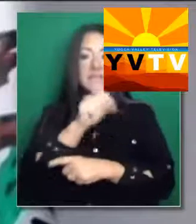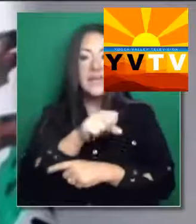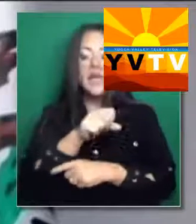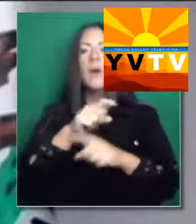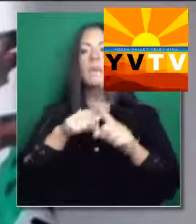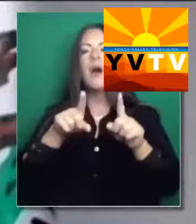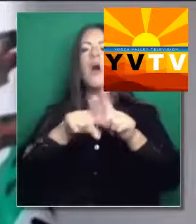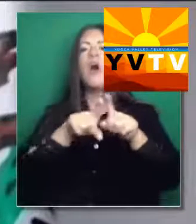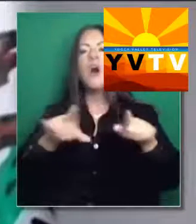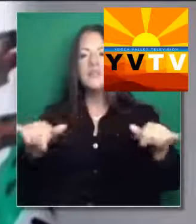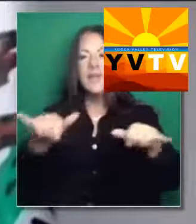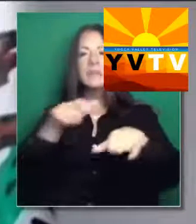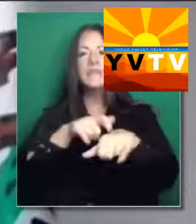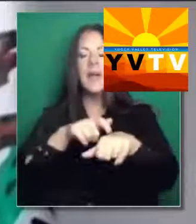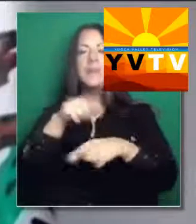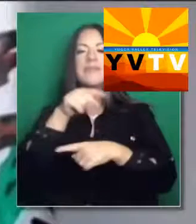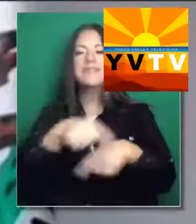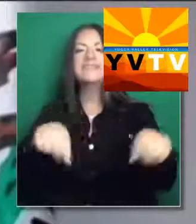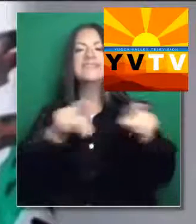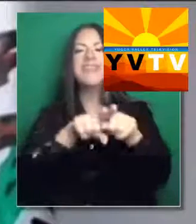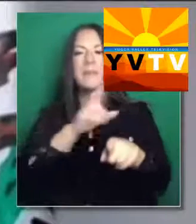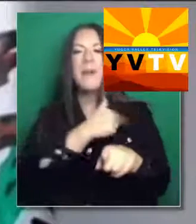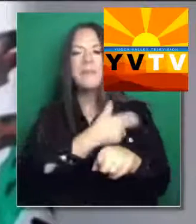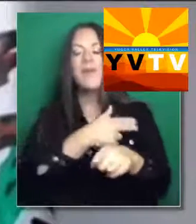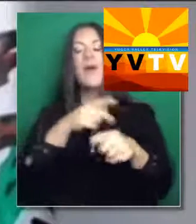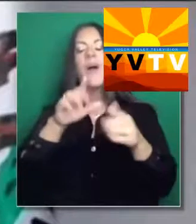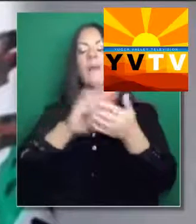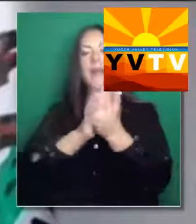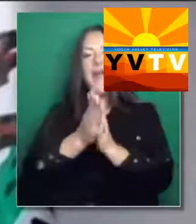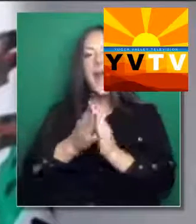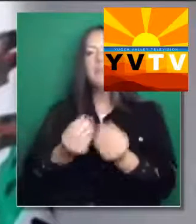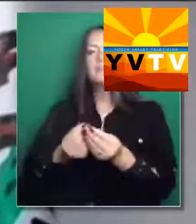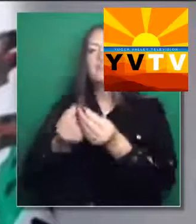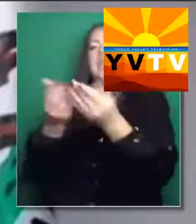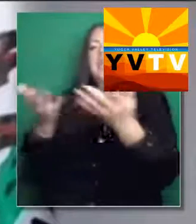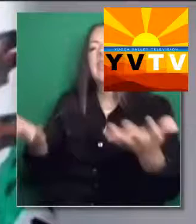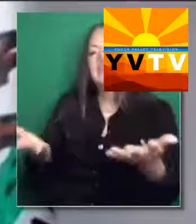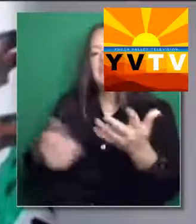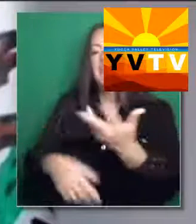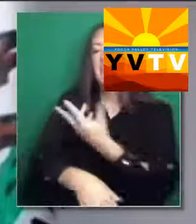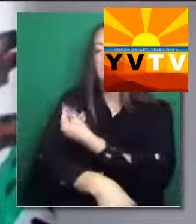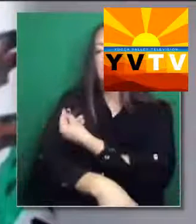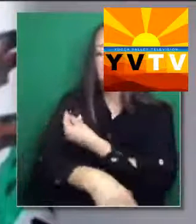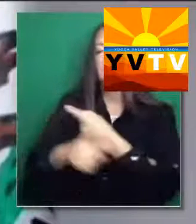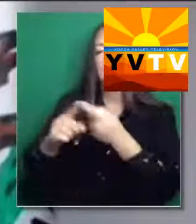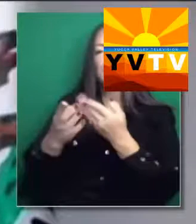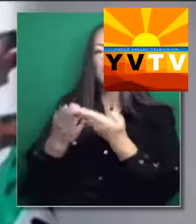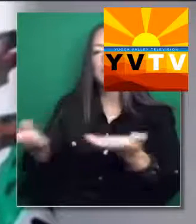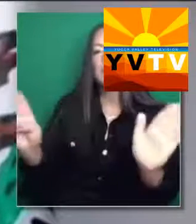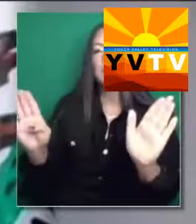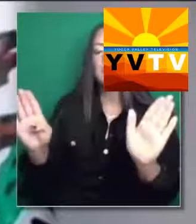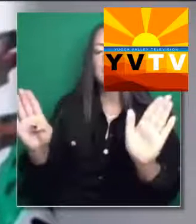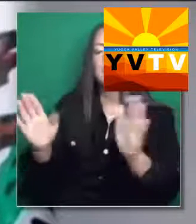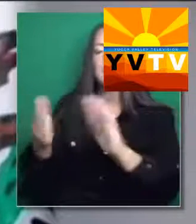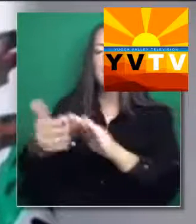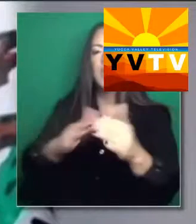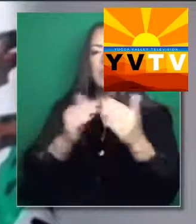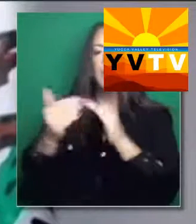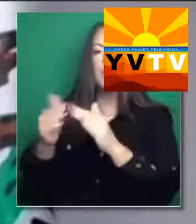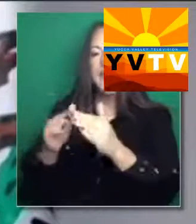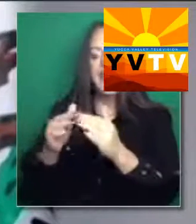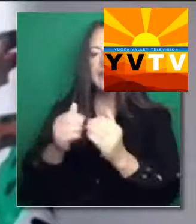sites become sort of larger vaccination sites for their broader communities. Some of